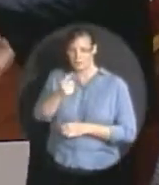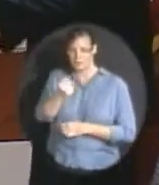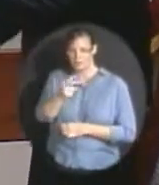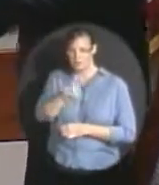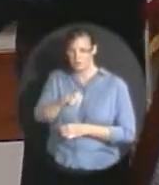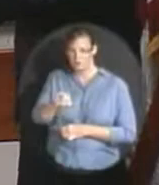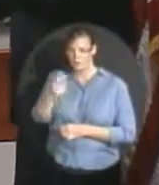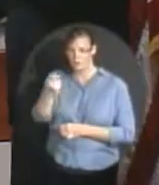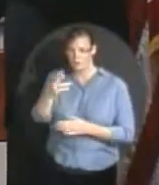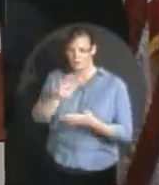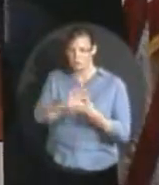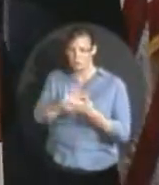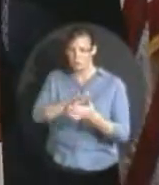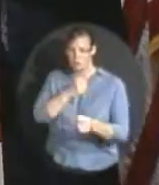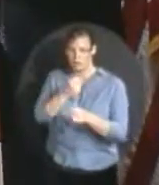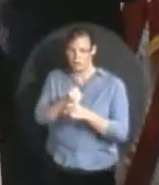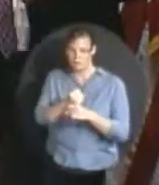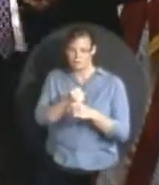2011-2012 school year.